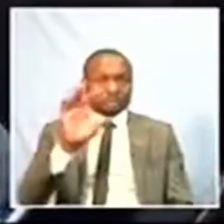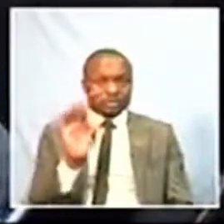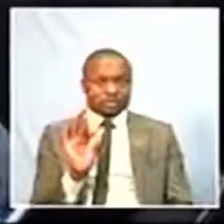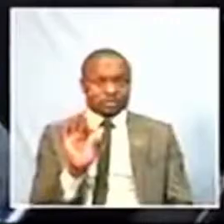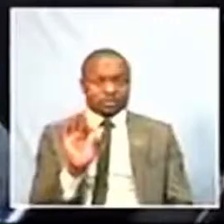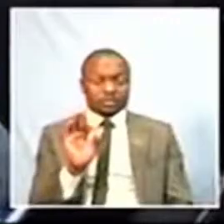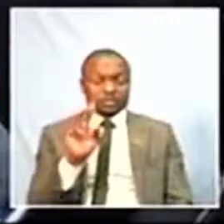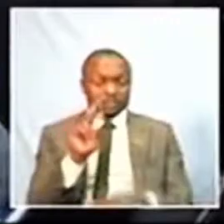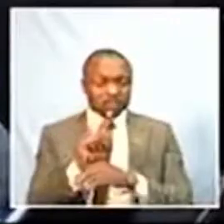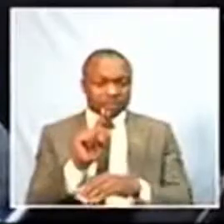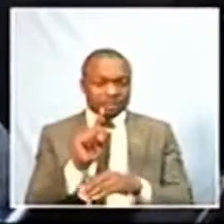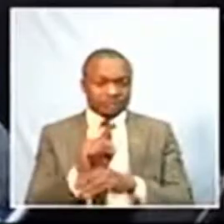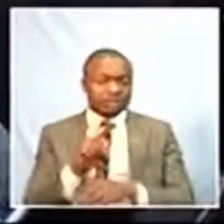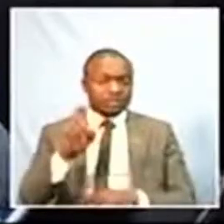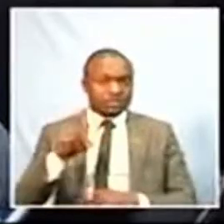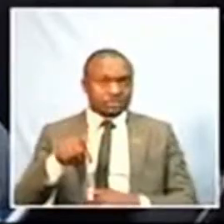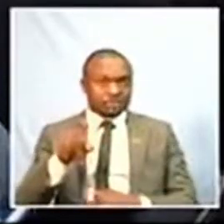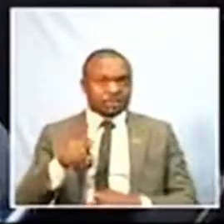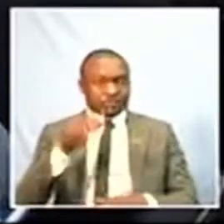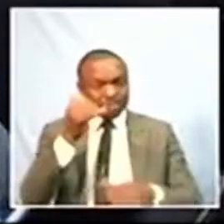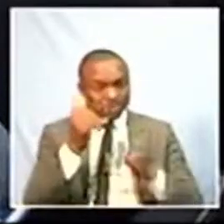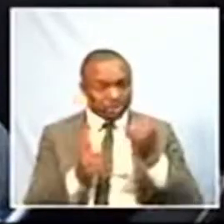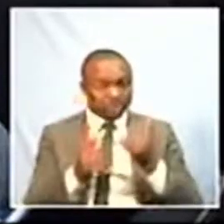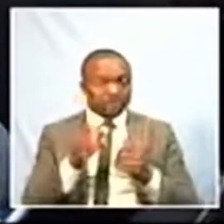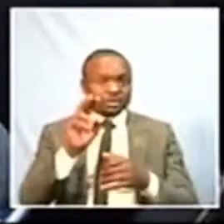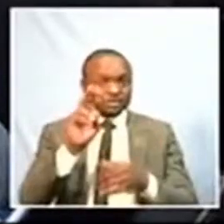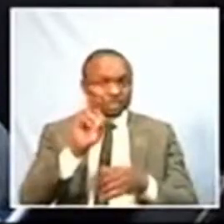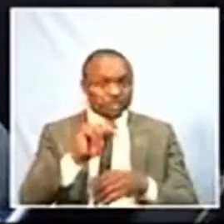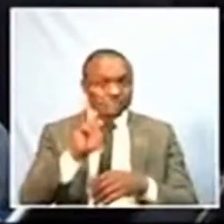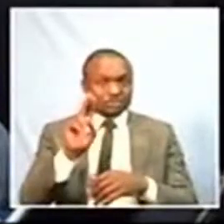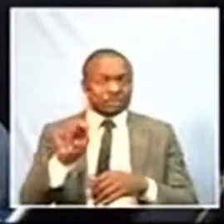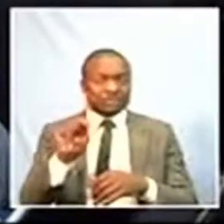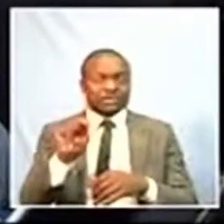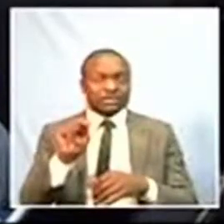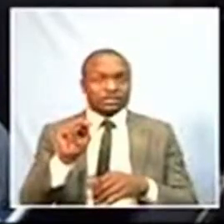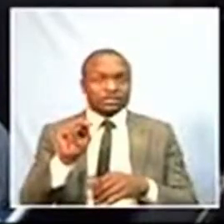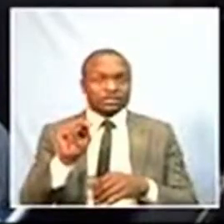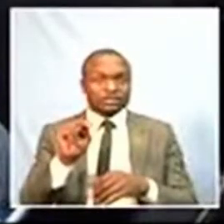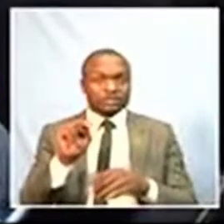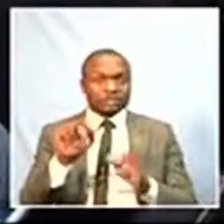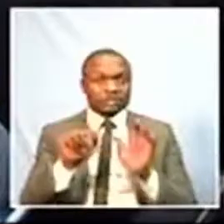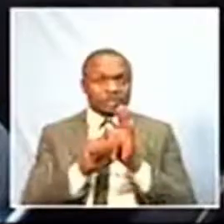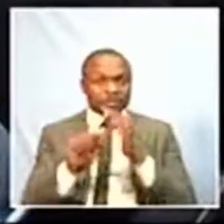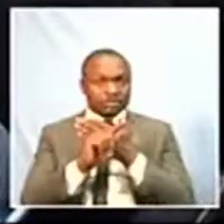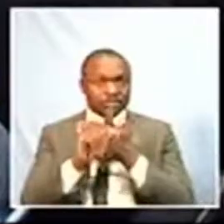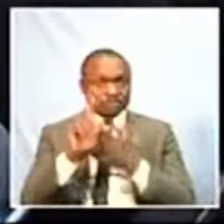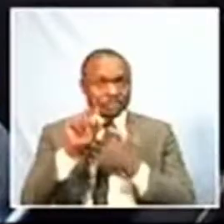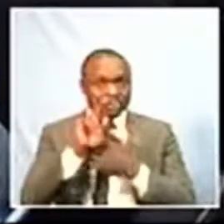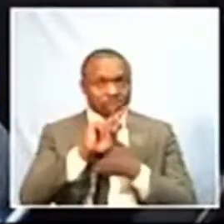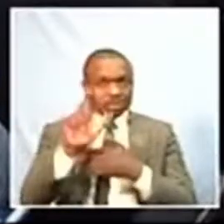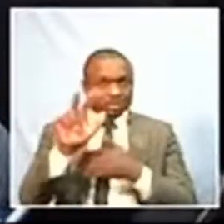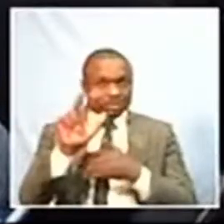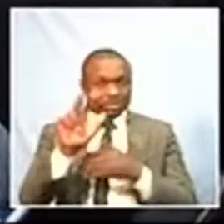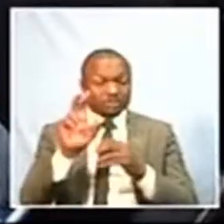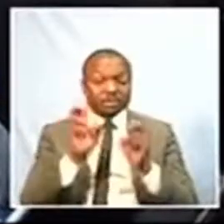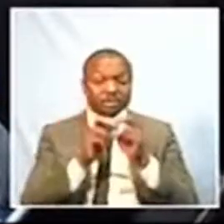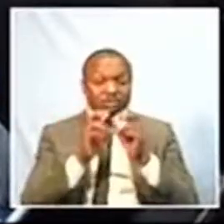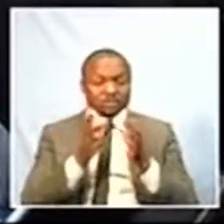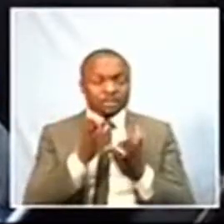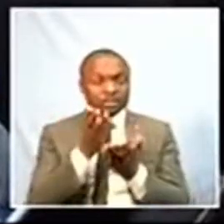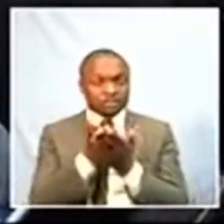the project was supposed to complete by 27th August 2023. Contractor claimed for advance